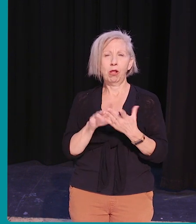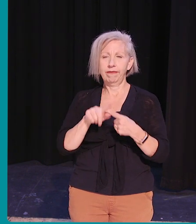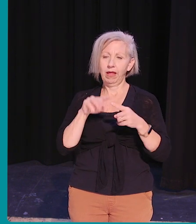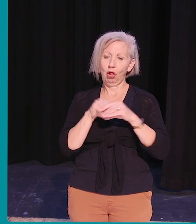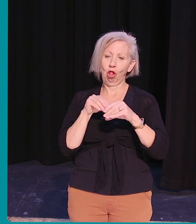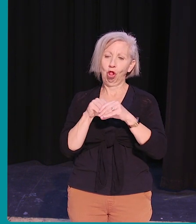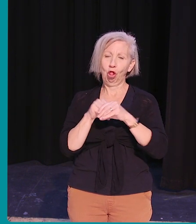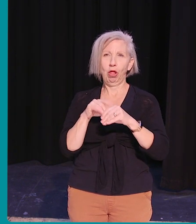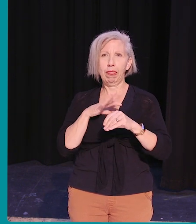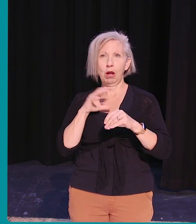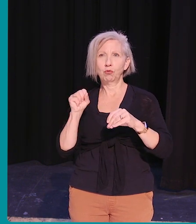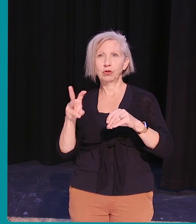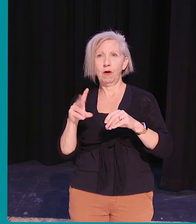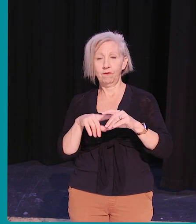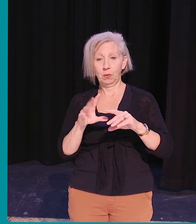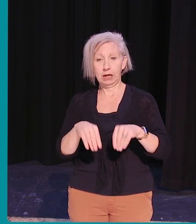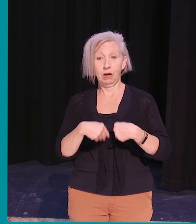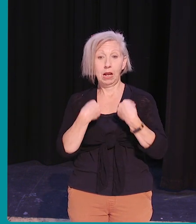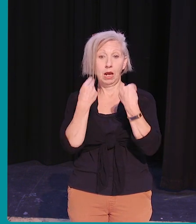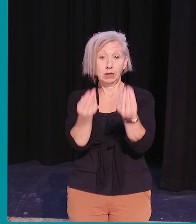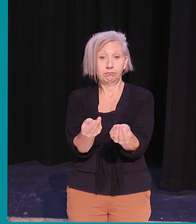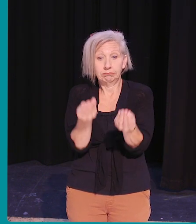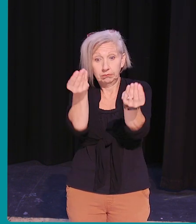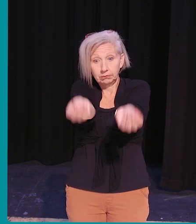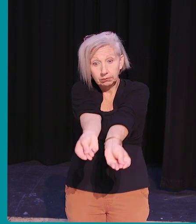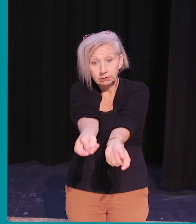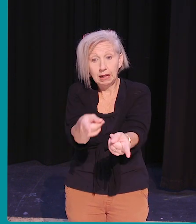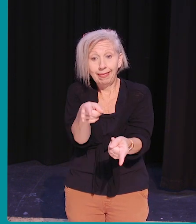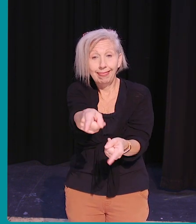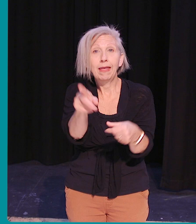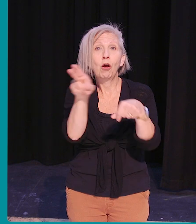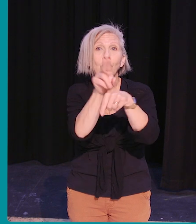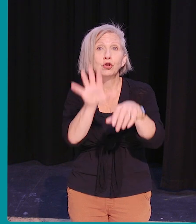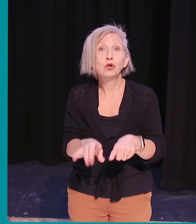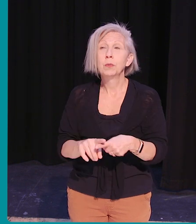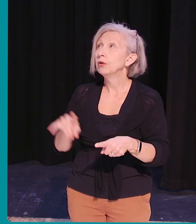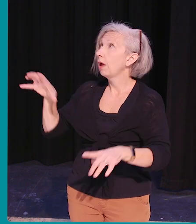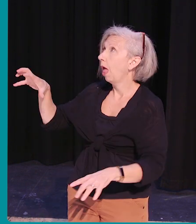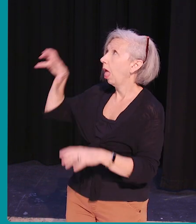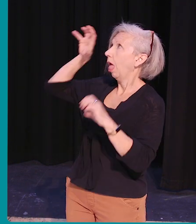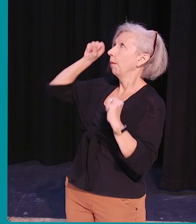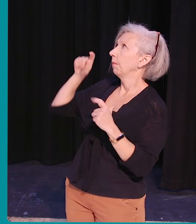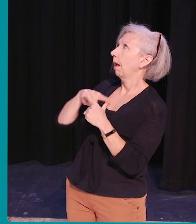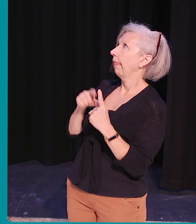bought that just gets delivered to kids and they just consume it and regurgitate it back?